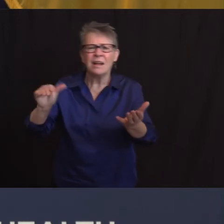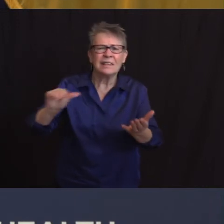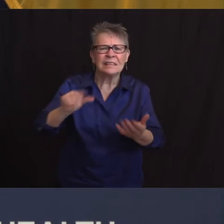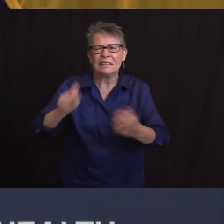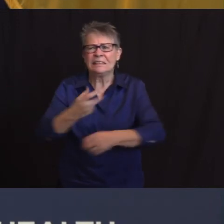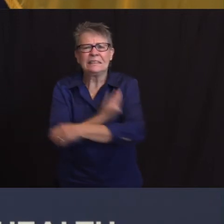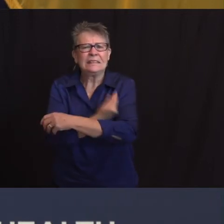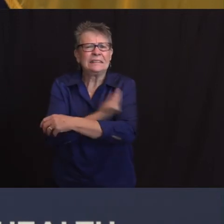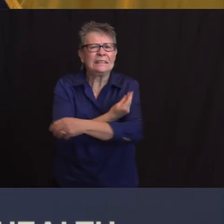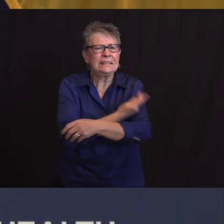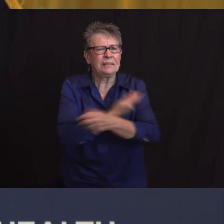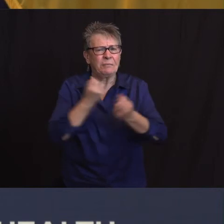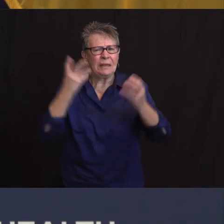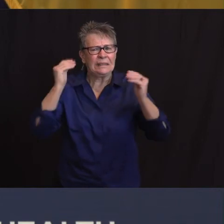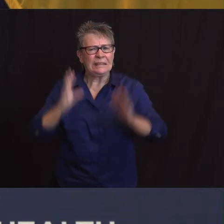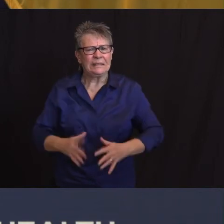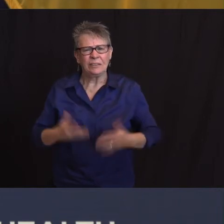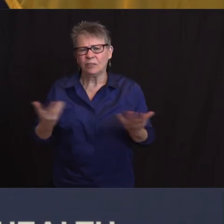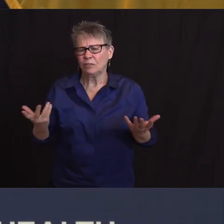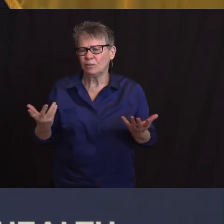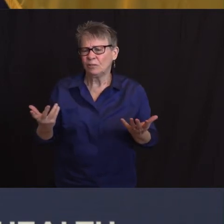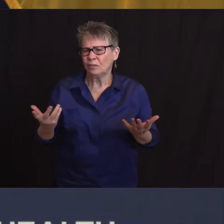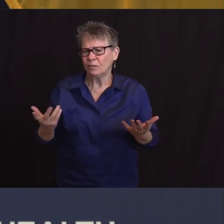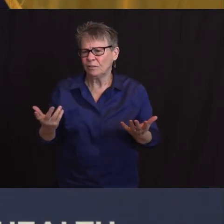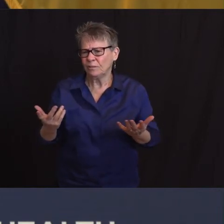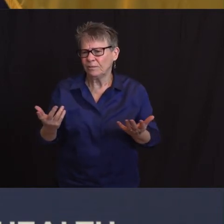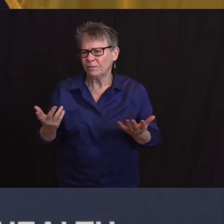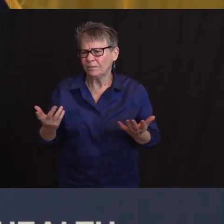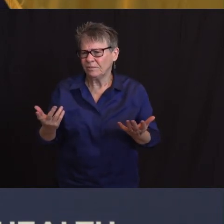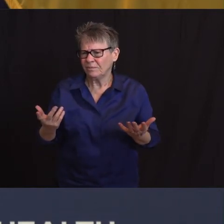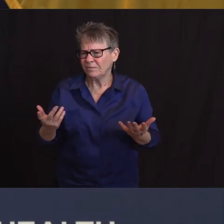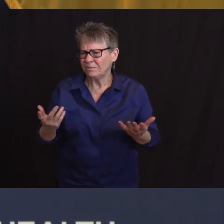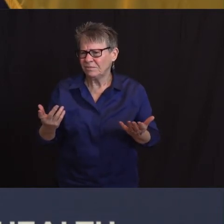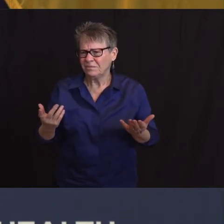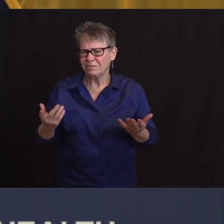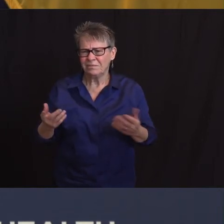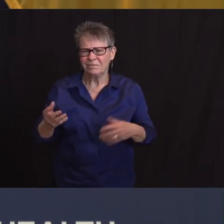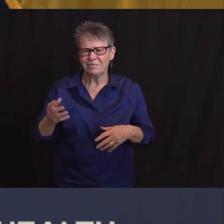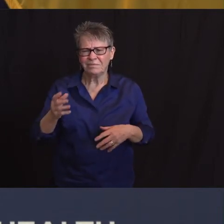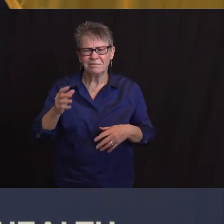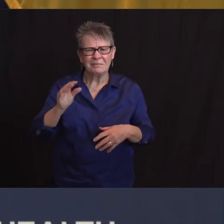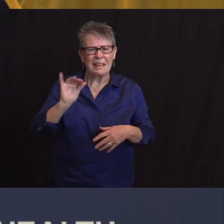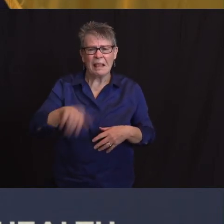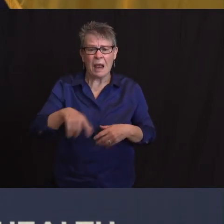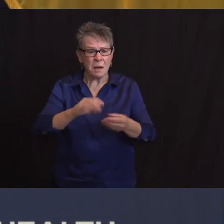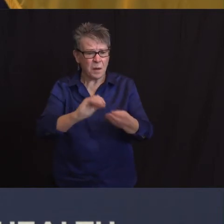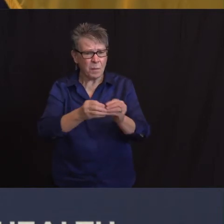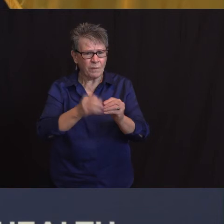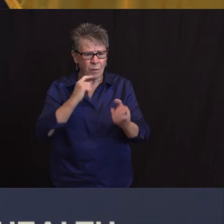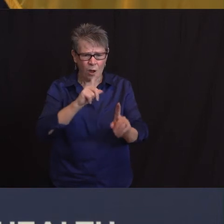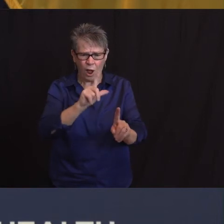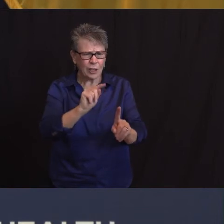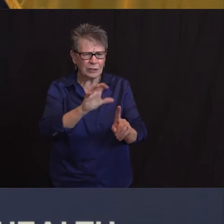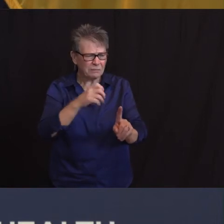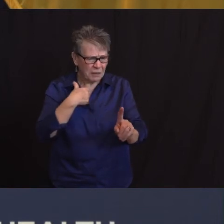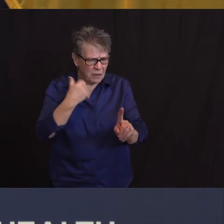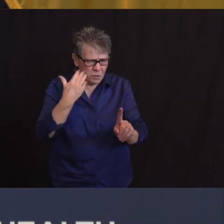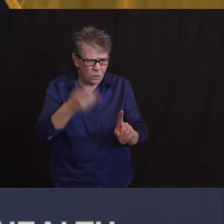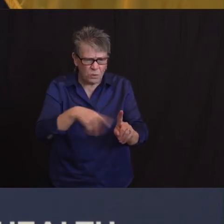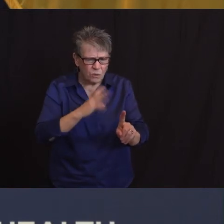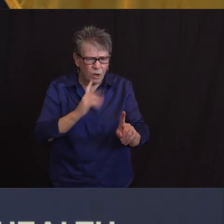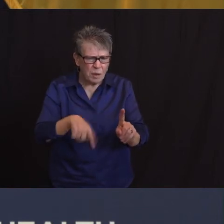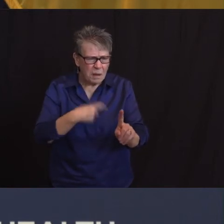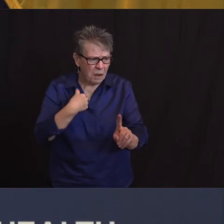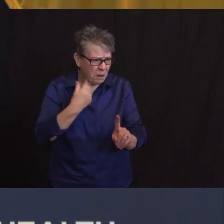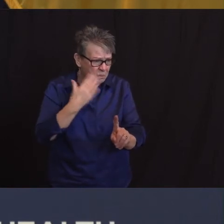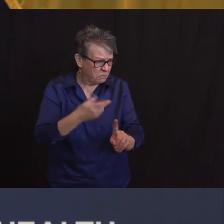I don't have any quick reaction on the numbers that you asked about. We can get back to you. So will you bear with us, and we'll